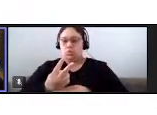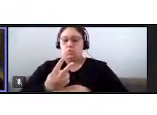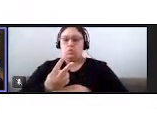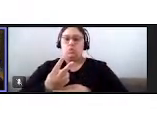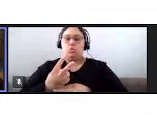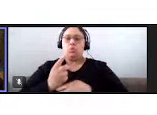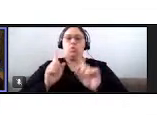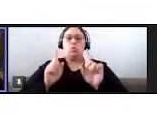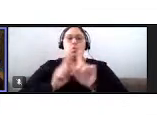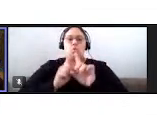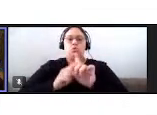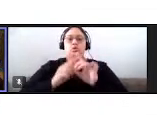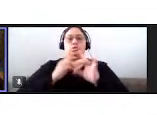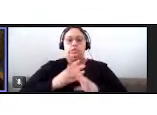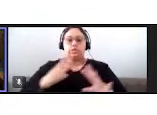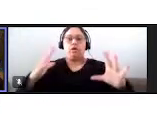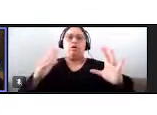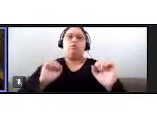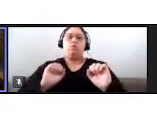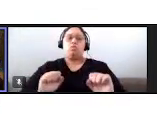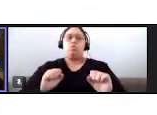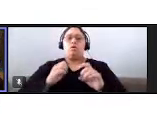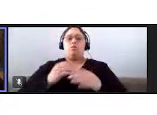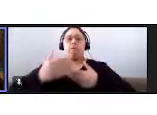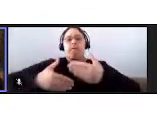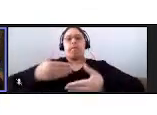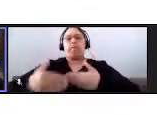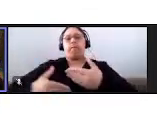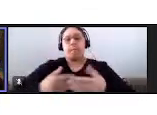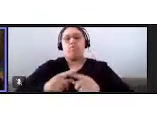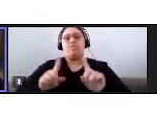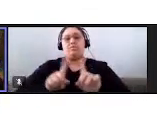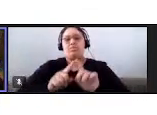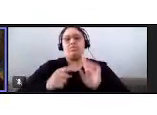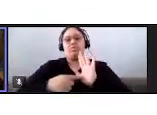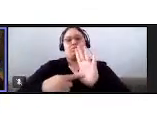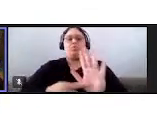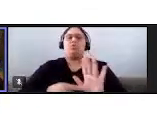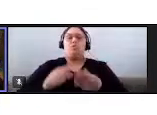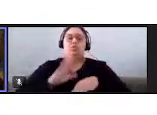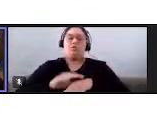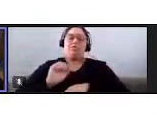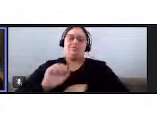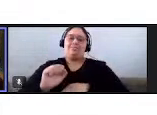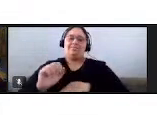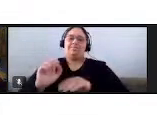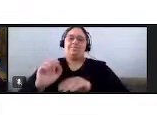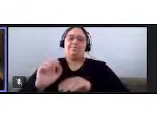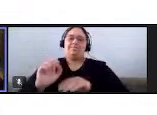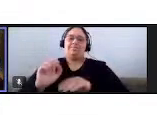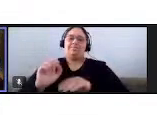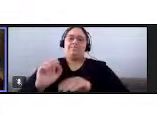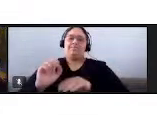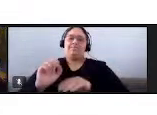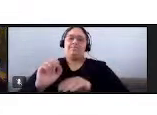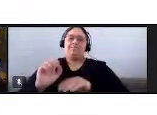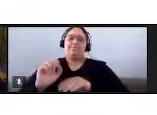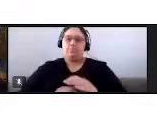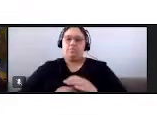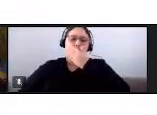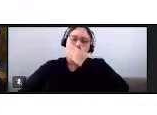has also started in terms of the initial stages, and that is what is shown on that slide. Thank you, Chair.